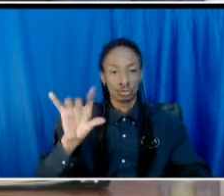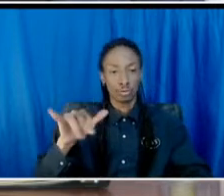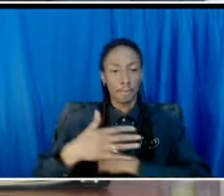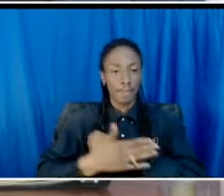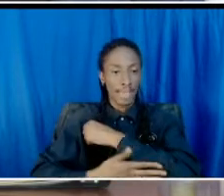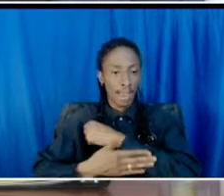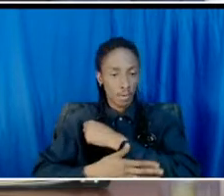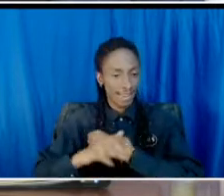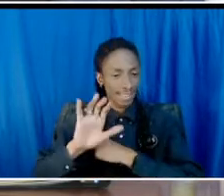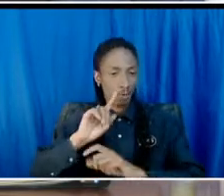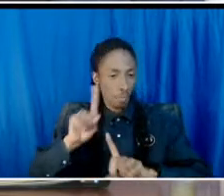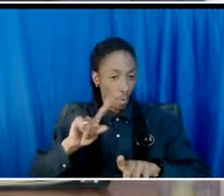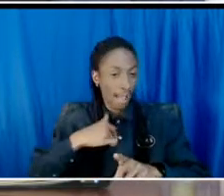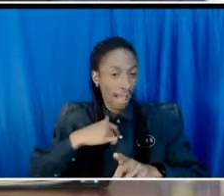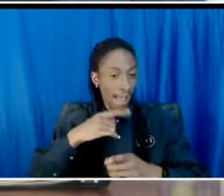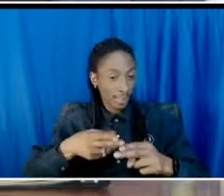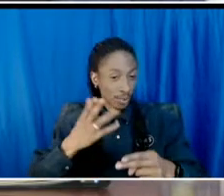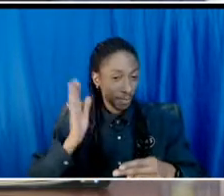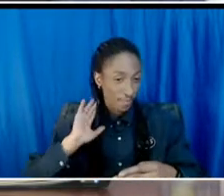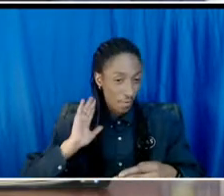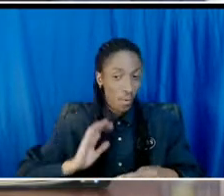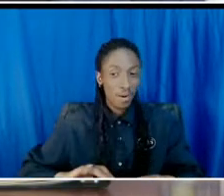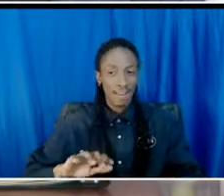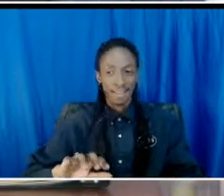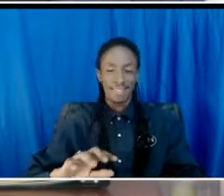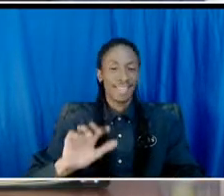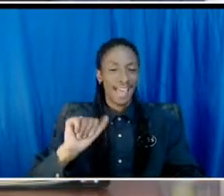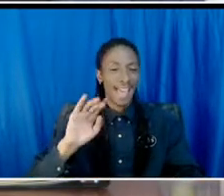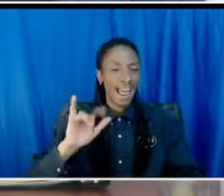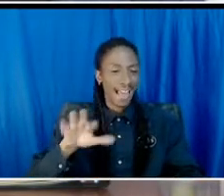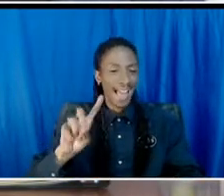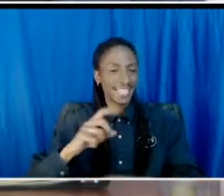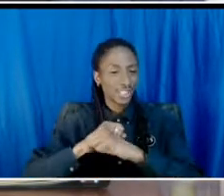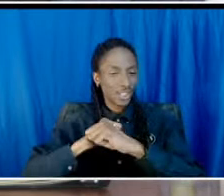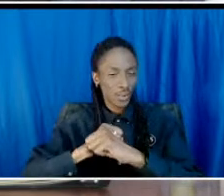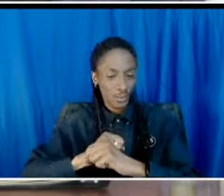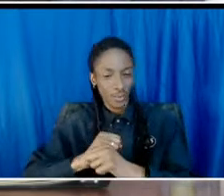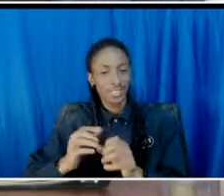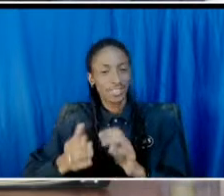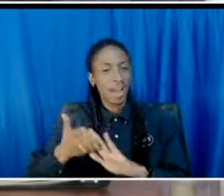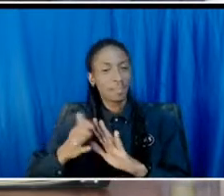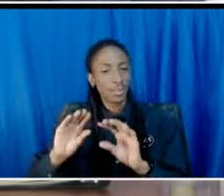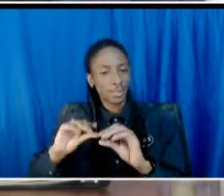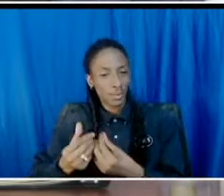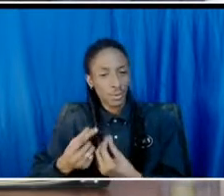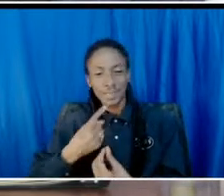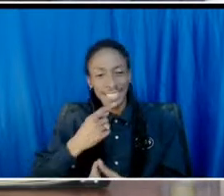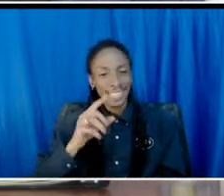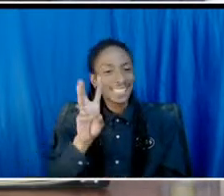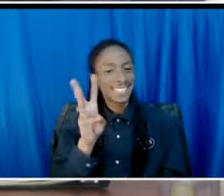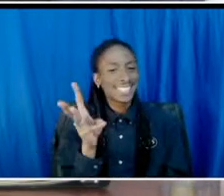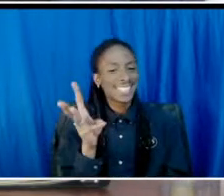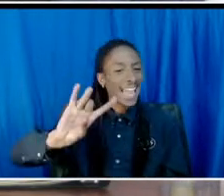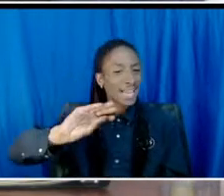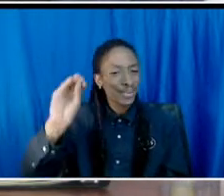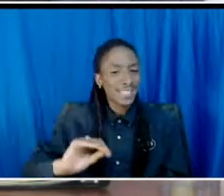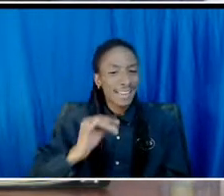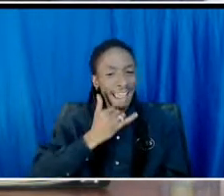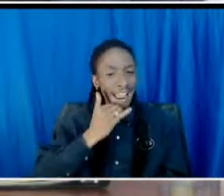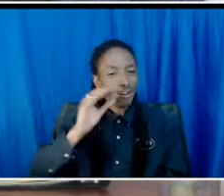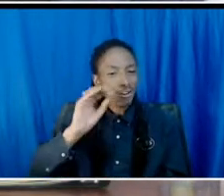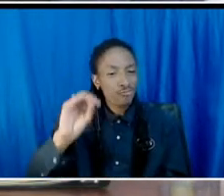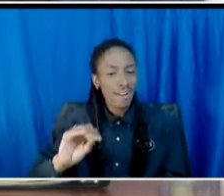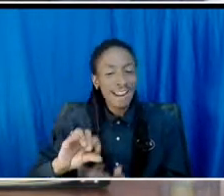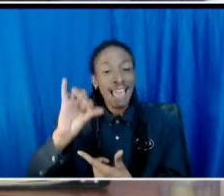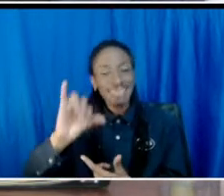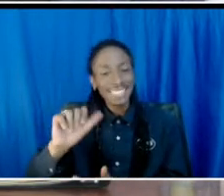mentioned earlier. The Allied Security Operations Group released this report that's at 68% error rate. There was, in fact, in Antrim County,